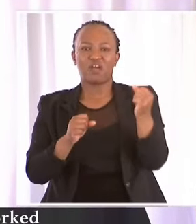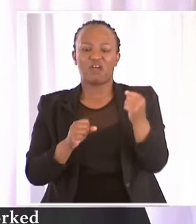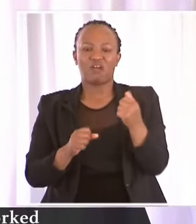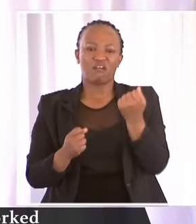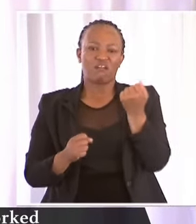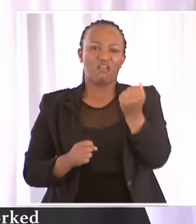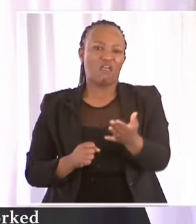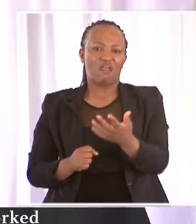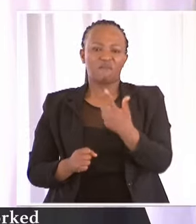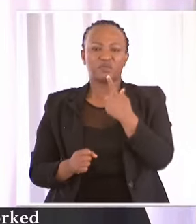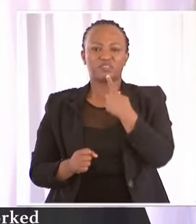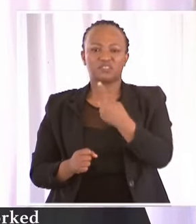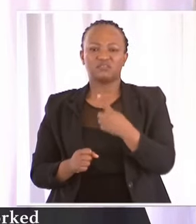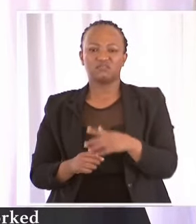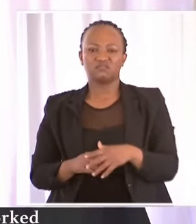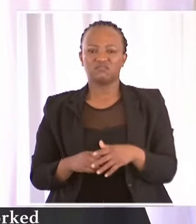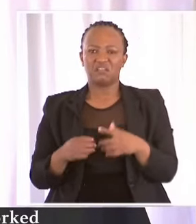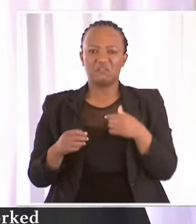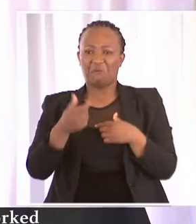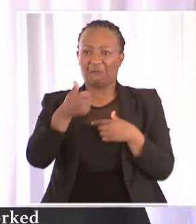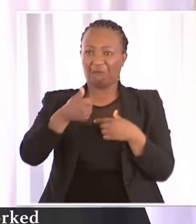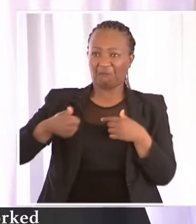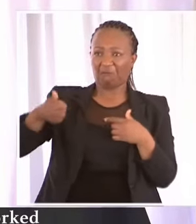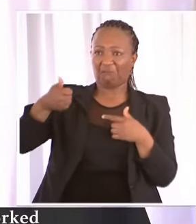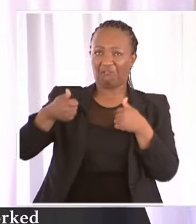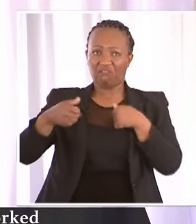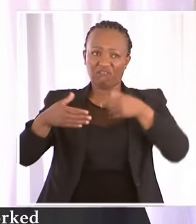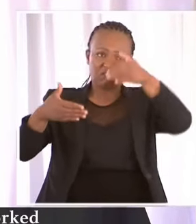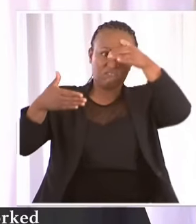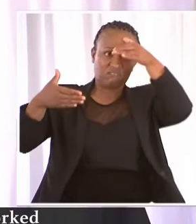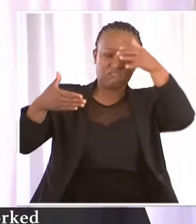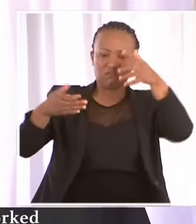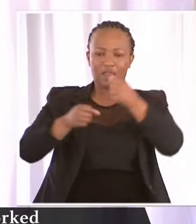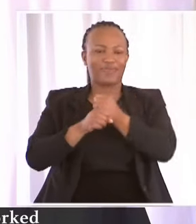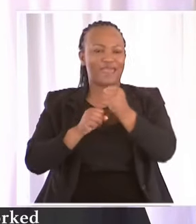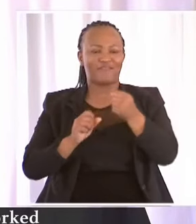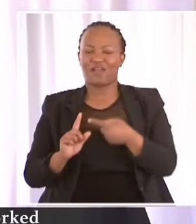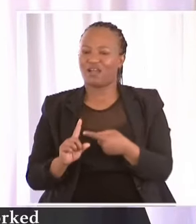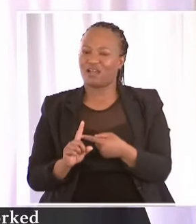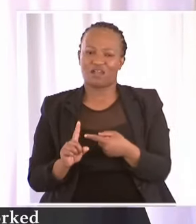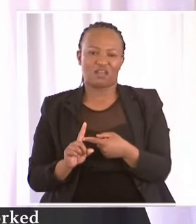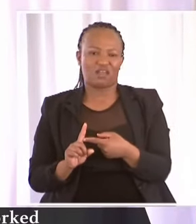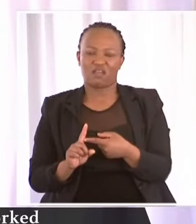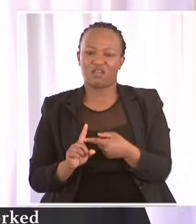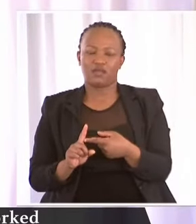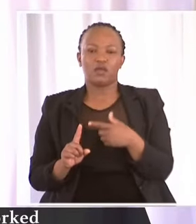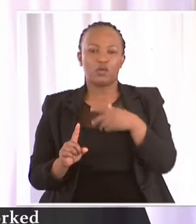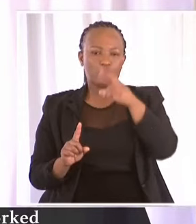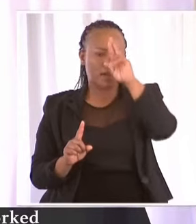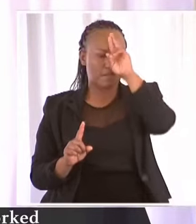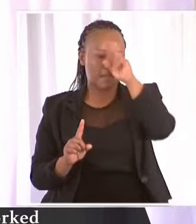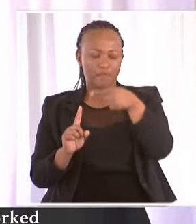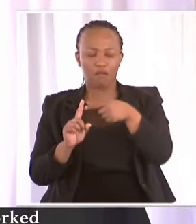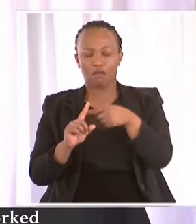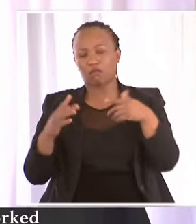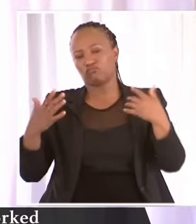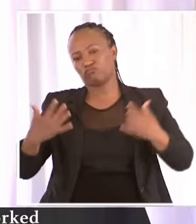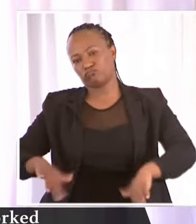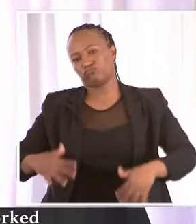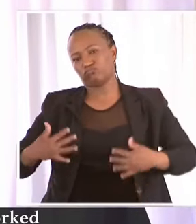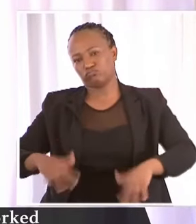to being overly virtuous. We will remember him for his dry wit and